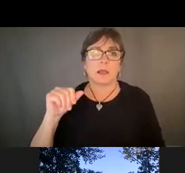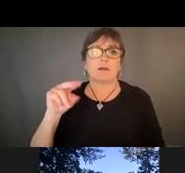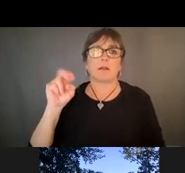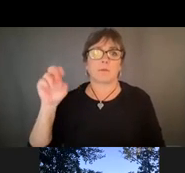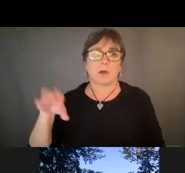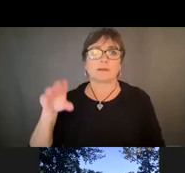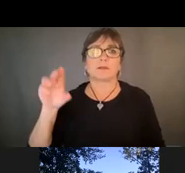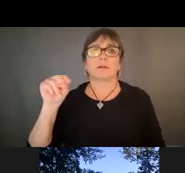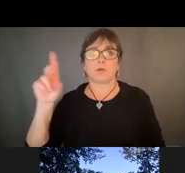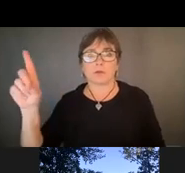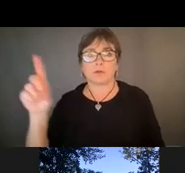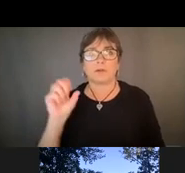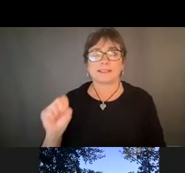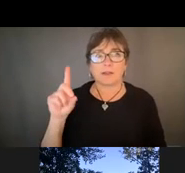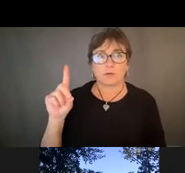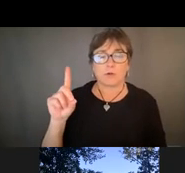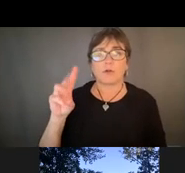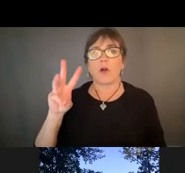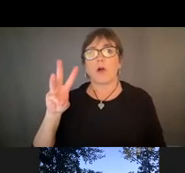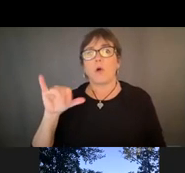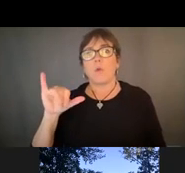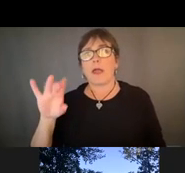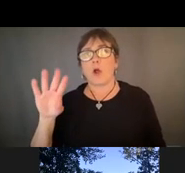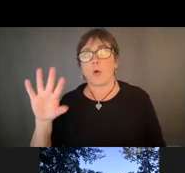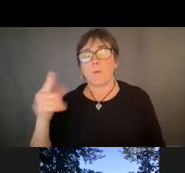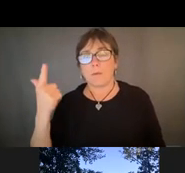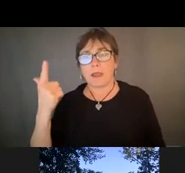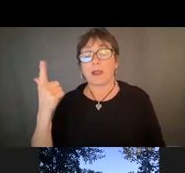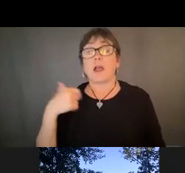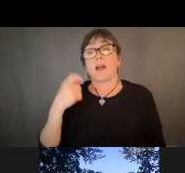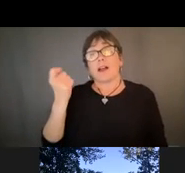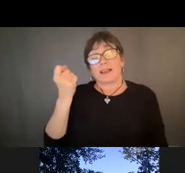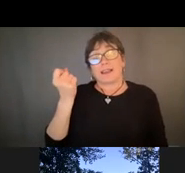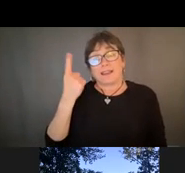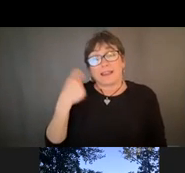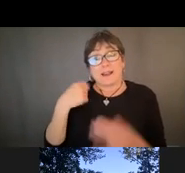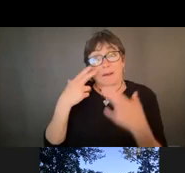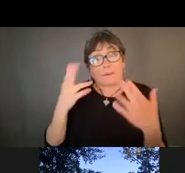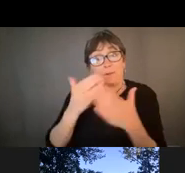And again, like I said, I'm very new, just jumping in for Jody Webb, but I'm excited to be here.